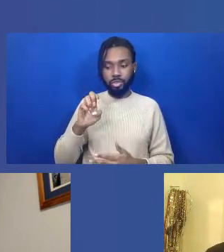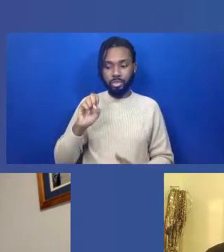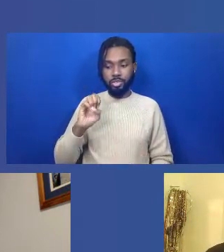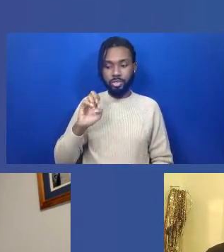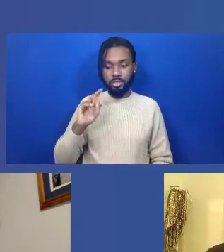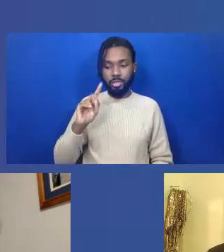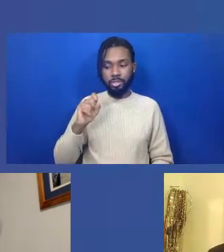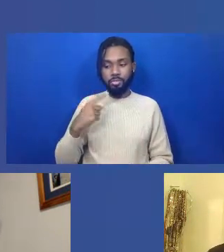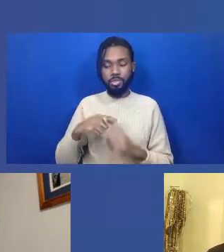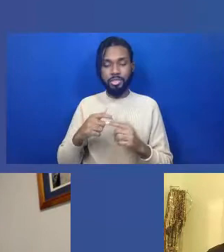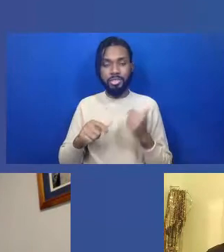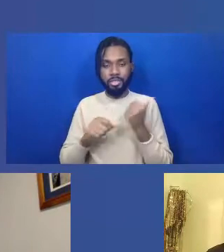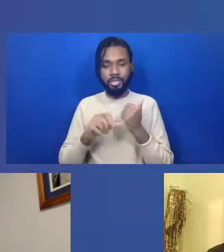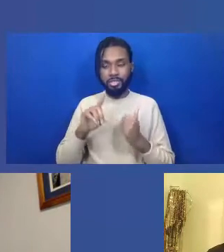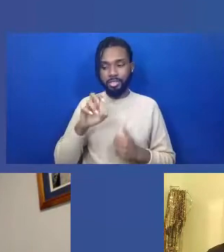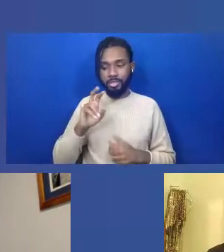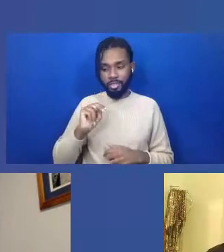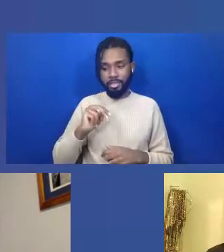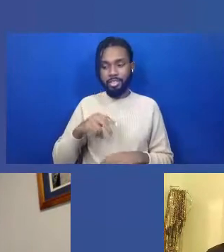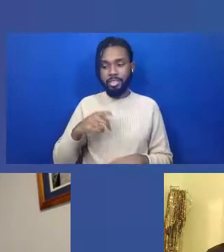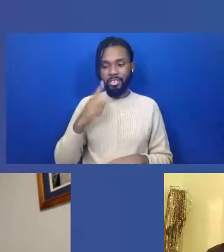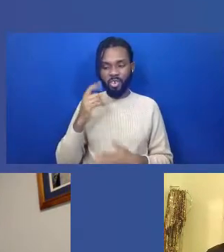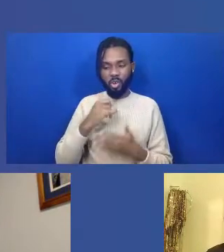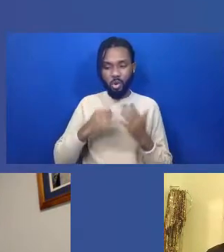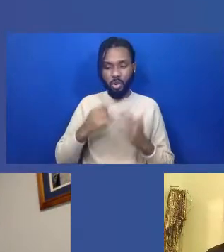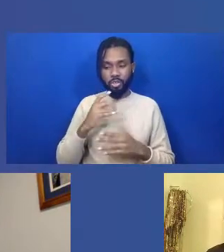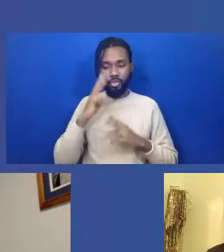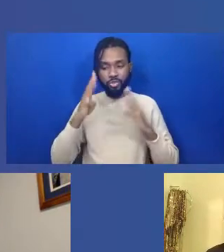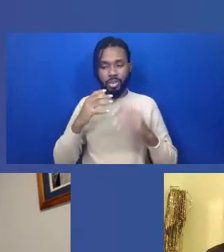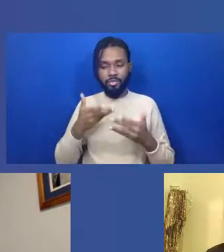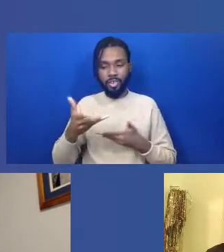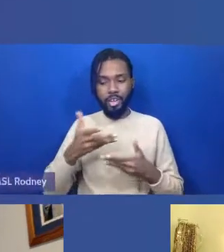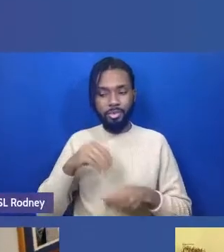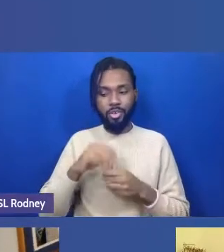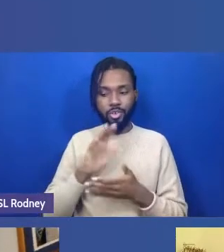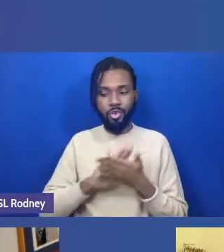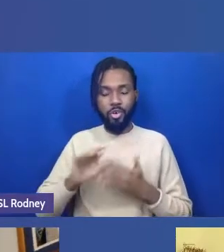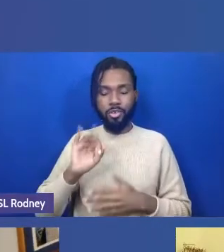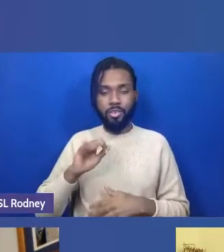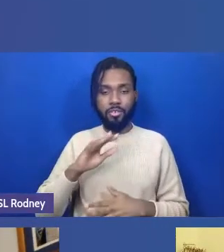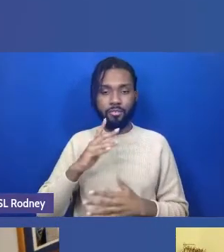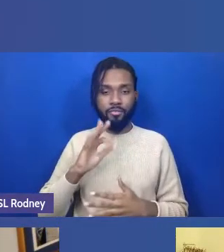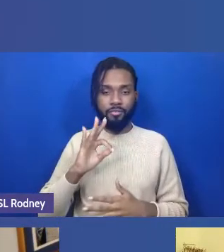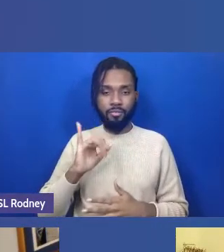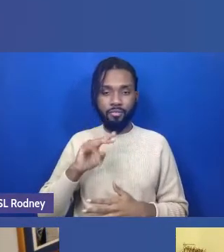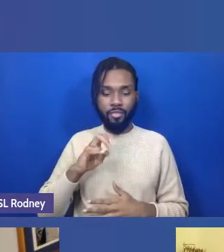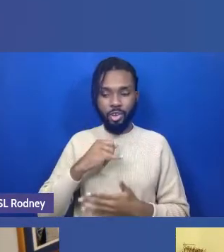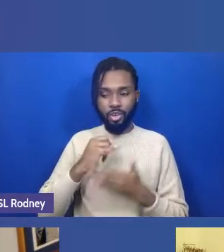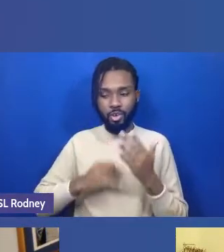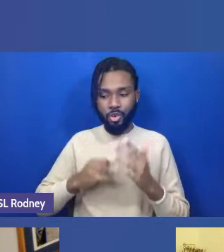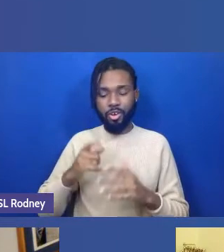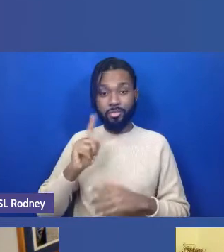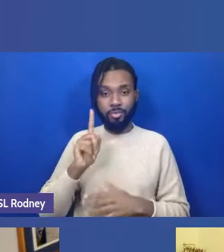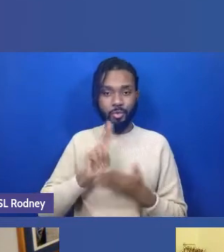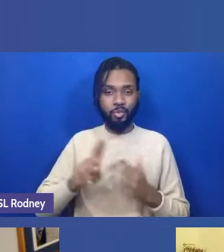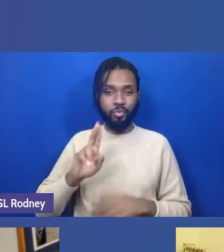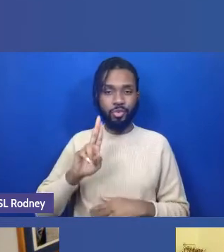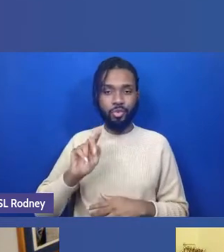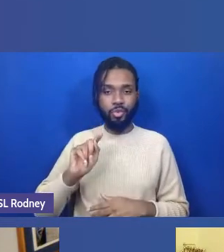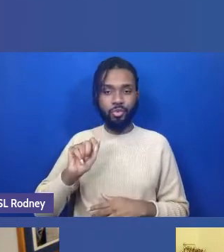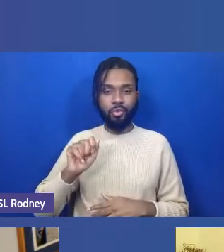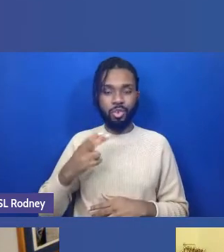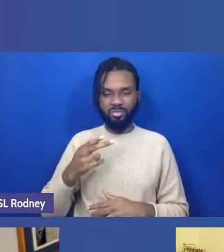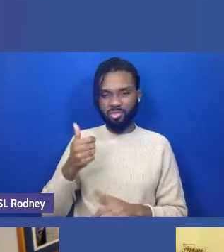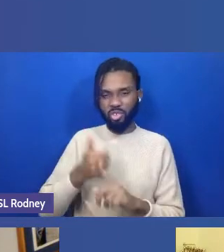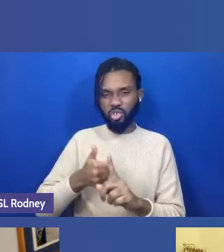Utah. So I'll let them all, you know, say hi a little bit additionally as we get started. But first, thank you all so much for joining us tonight